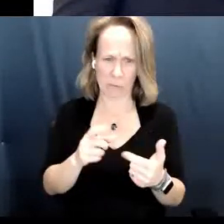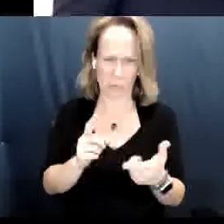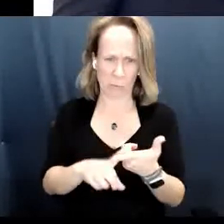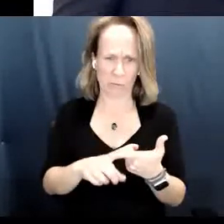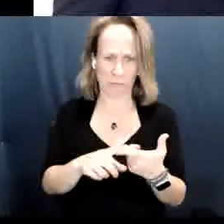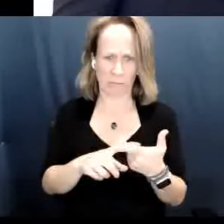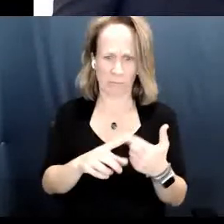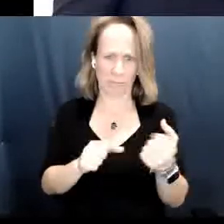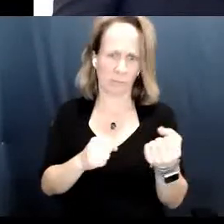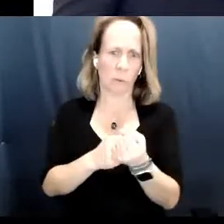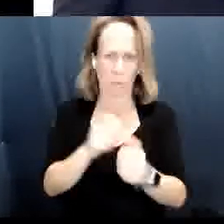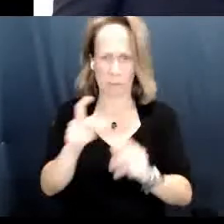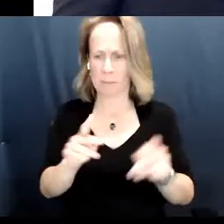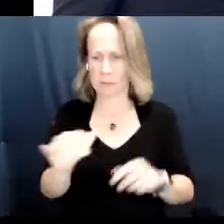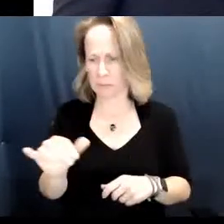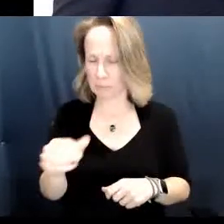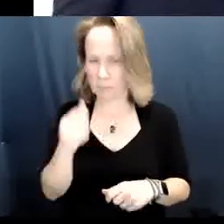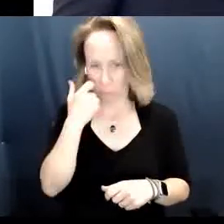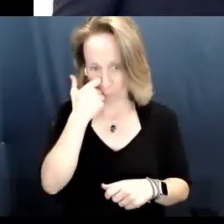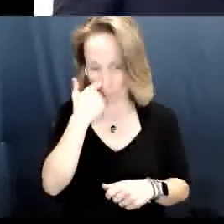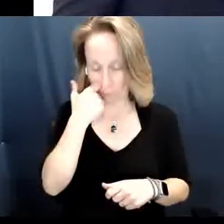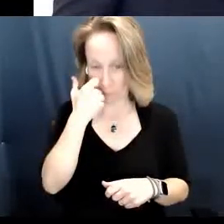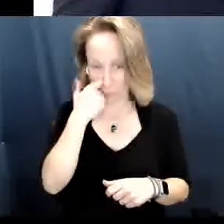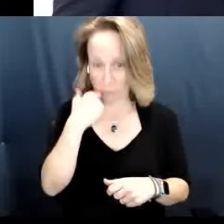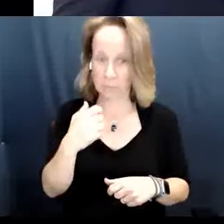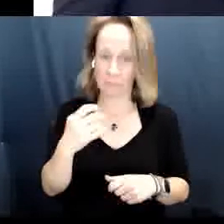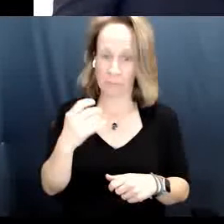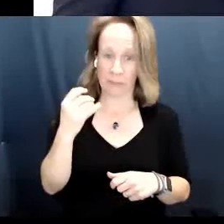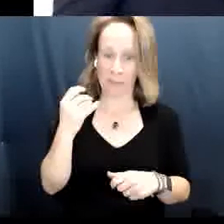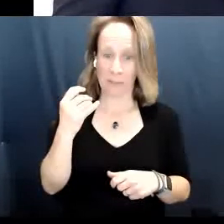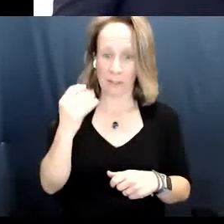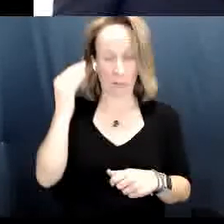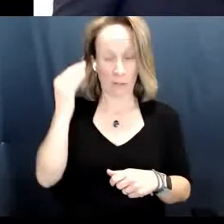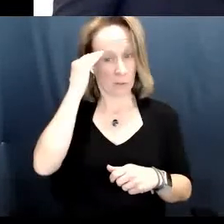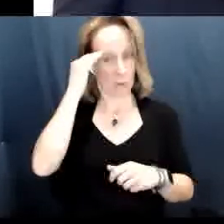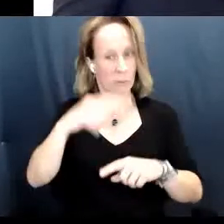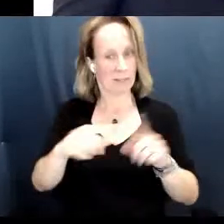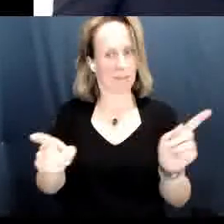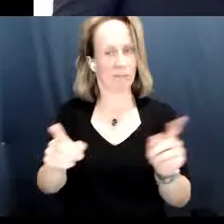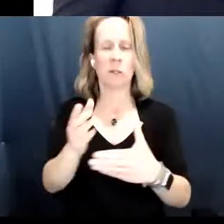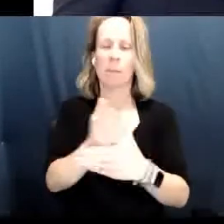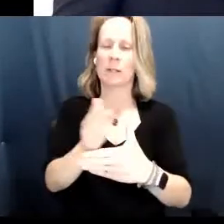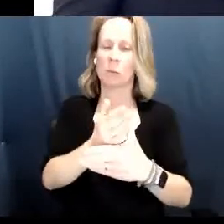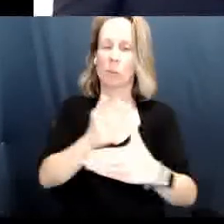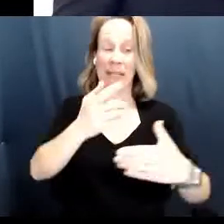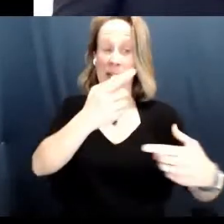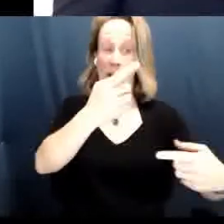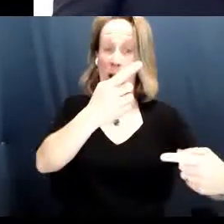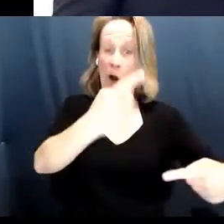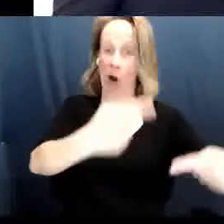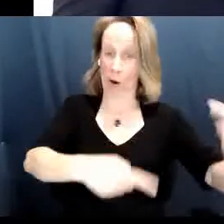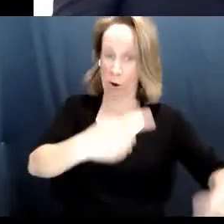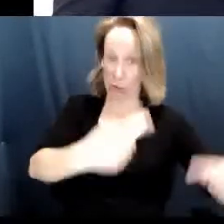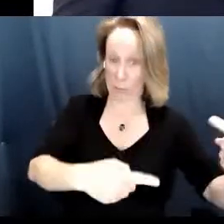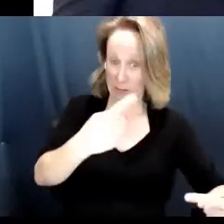Facilitators can also mediate conflict and know the difference between an argument and a discussion.